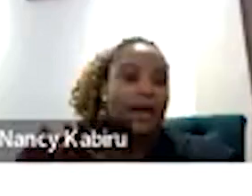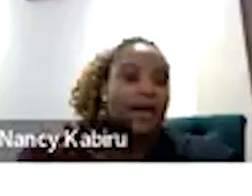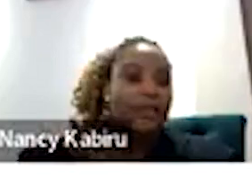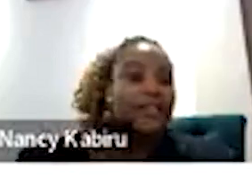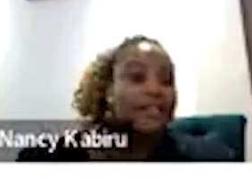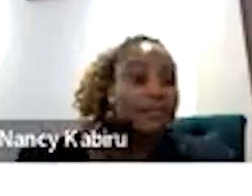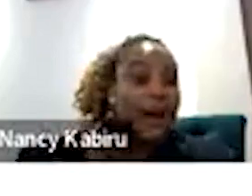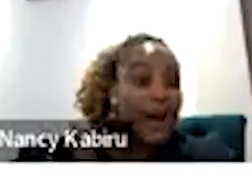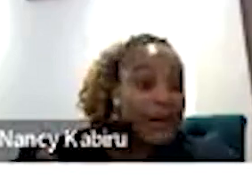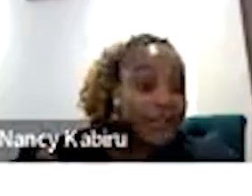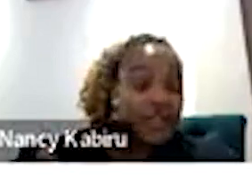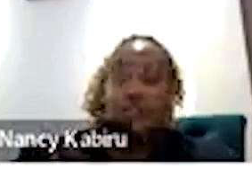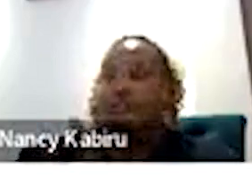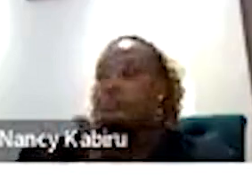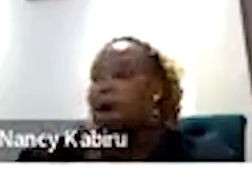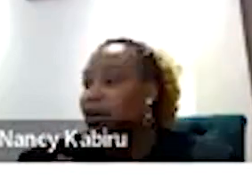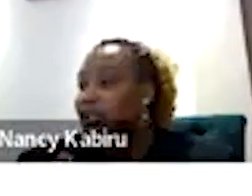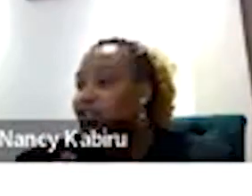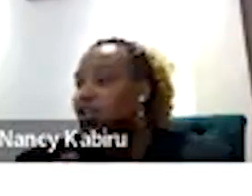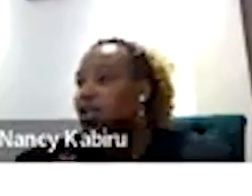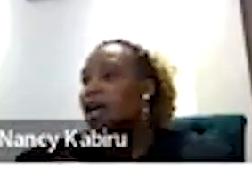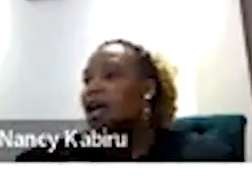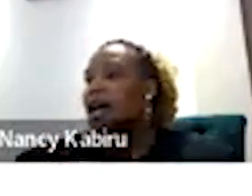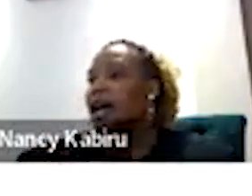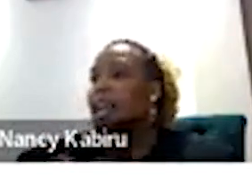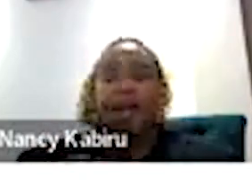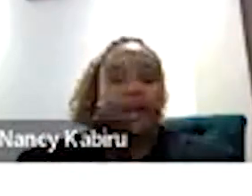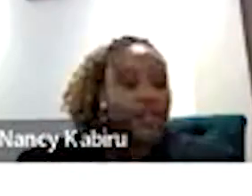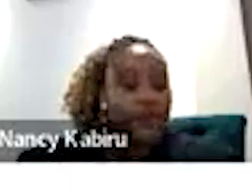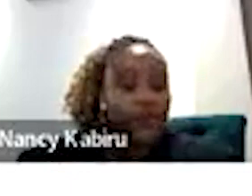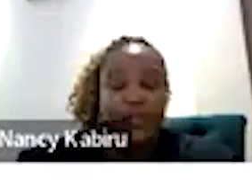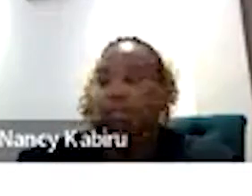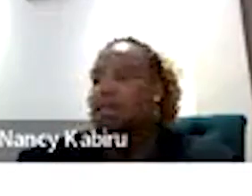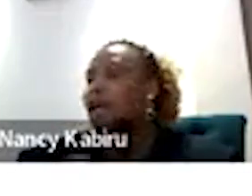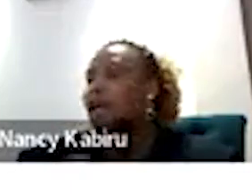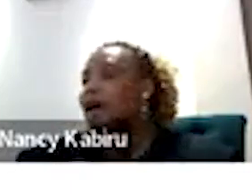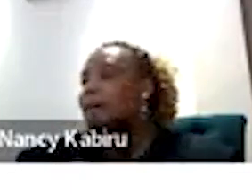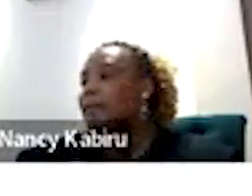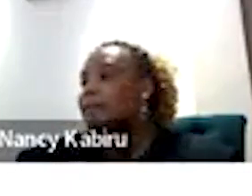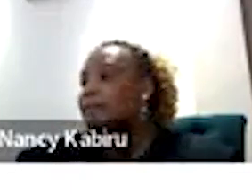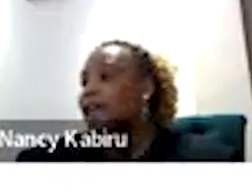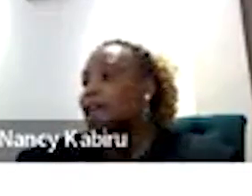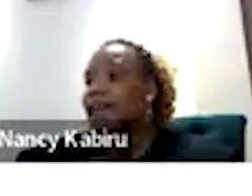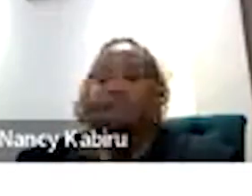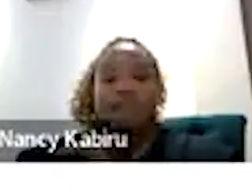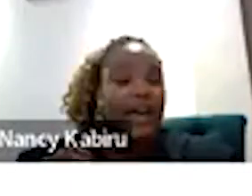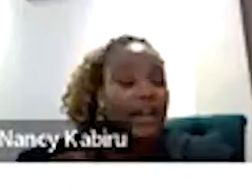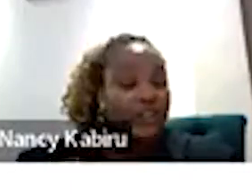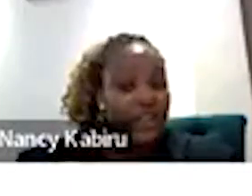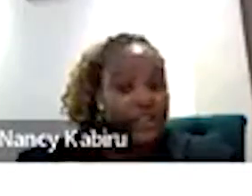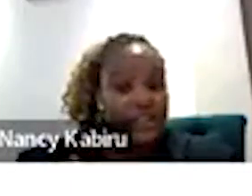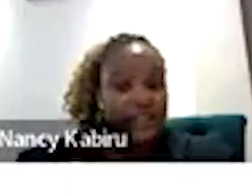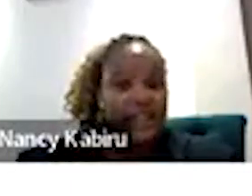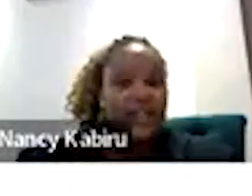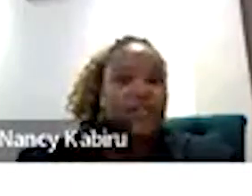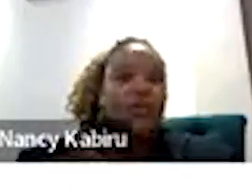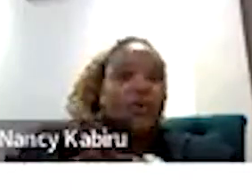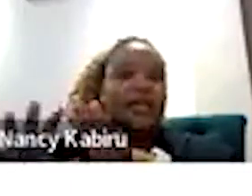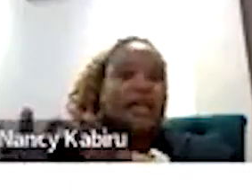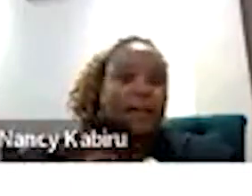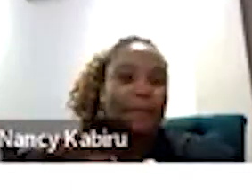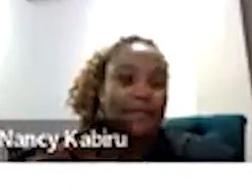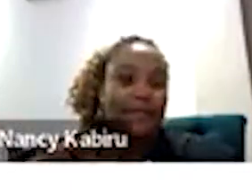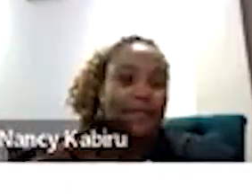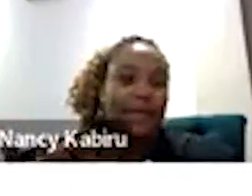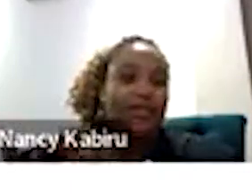changes. This is marriage, remarriage, parenthood, and career changes.